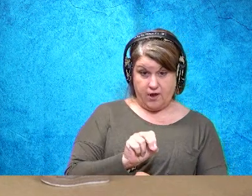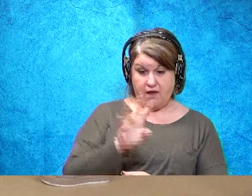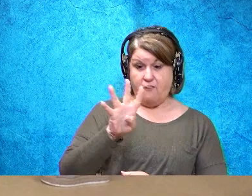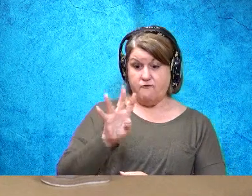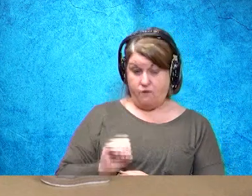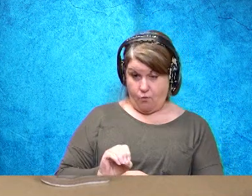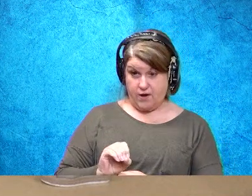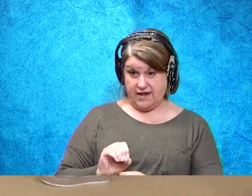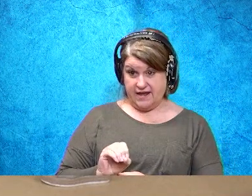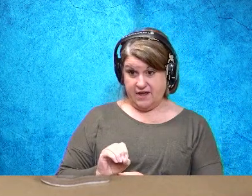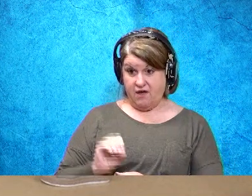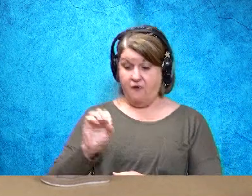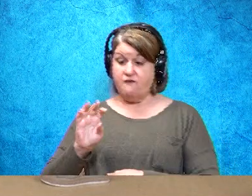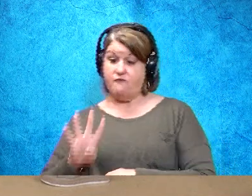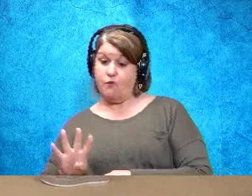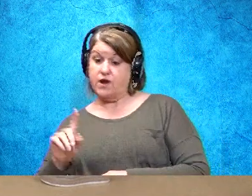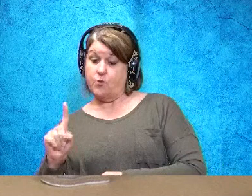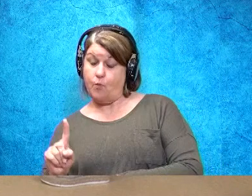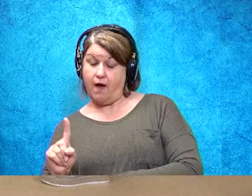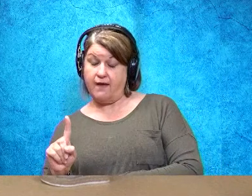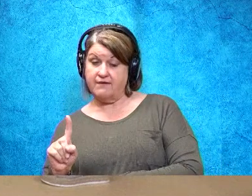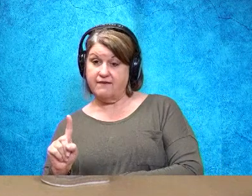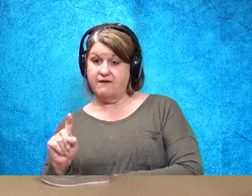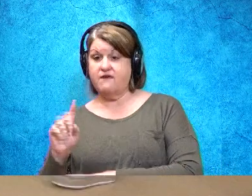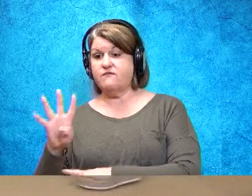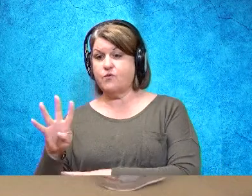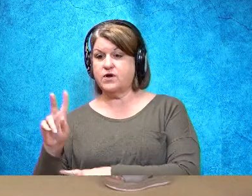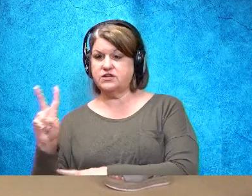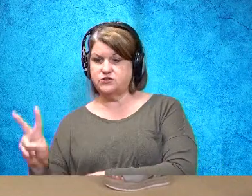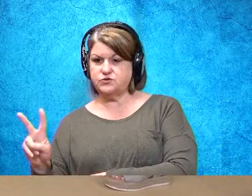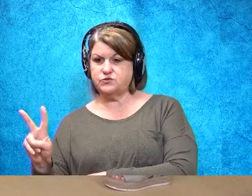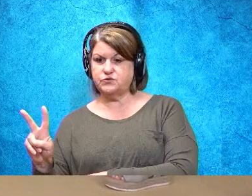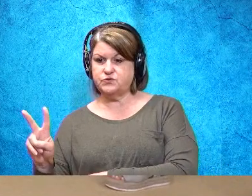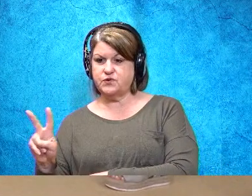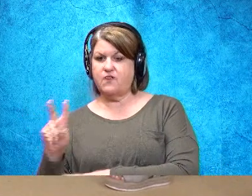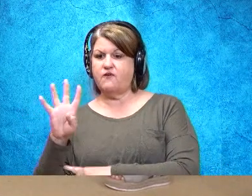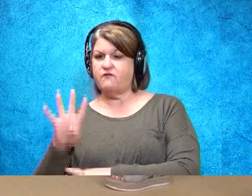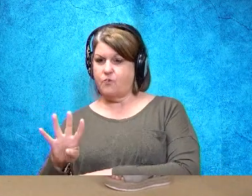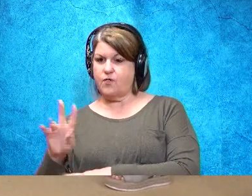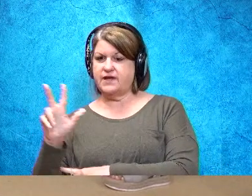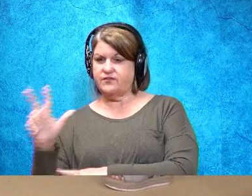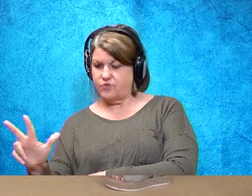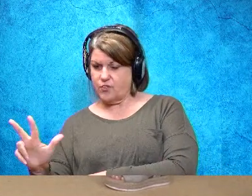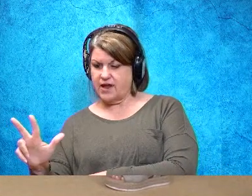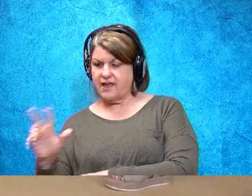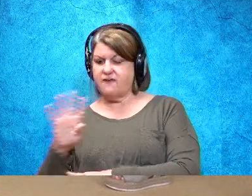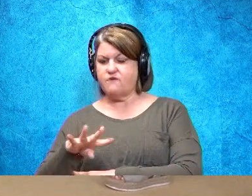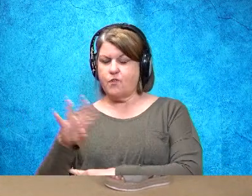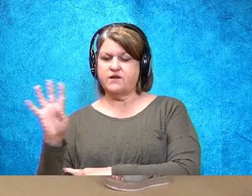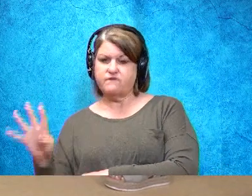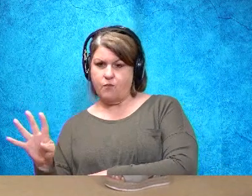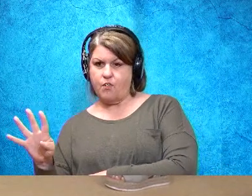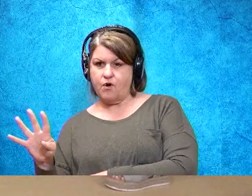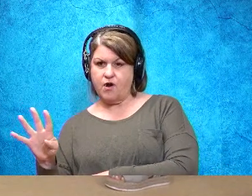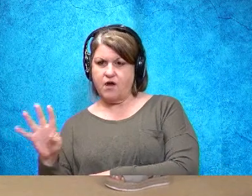40, 41, 42, 43,